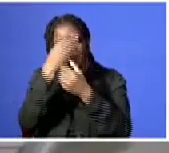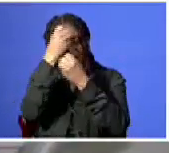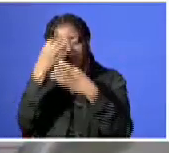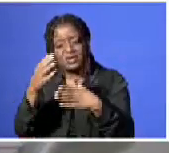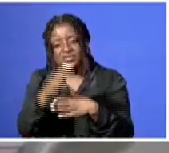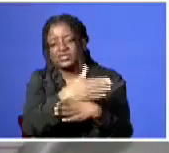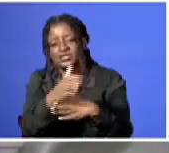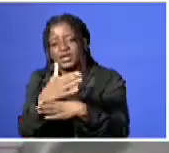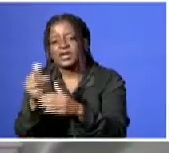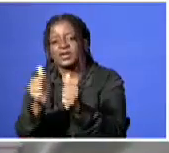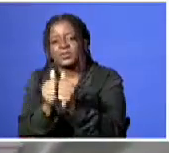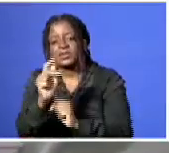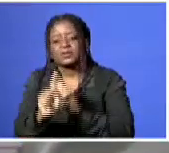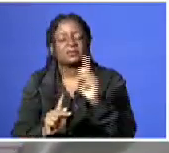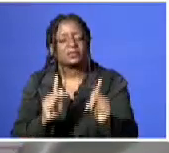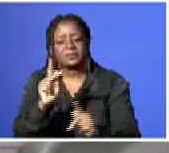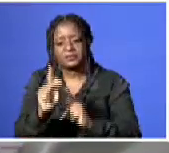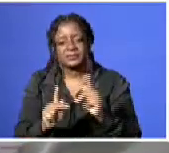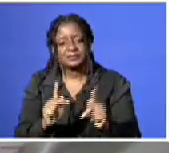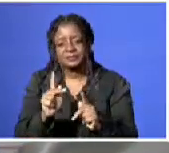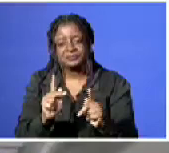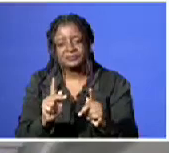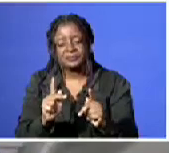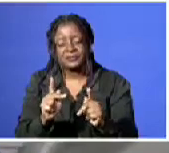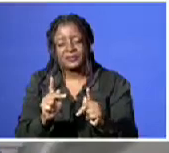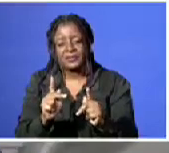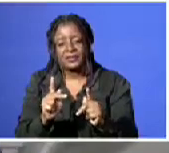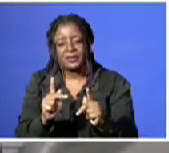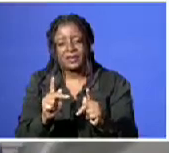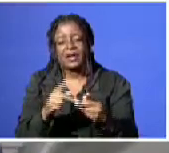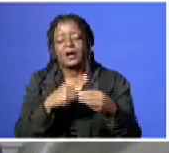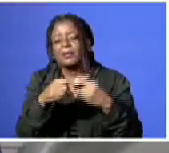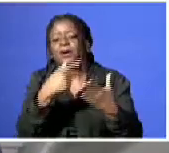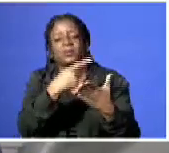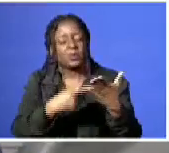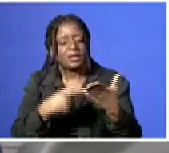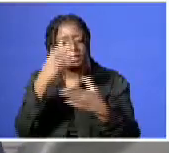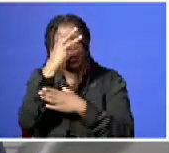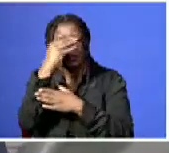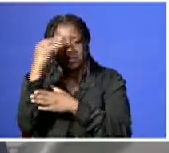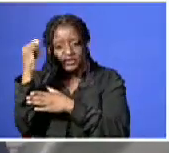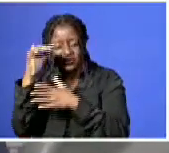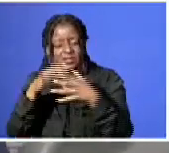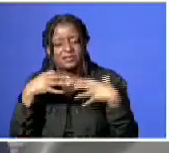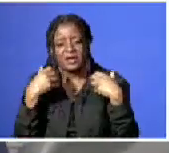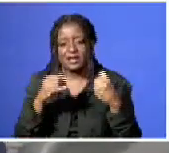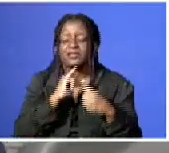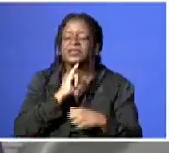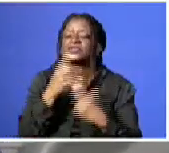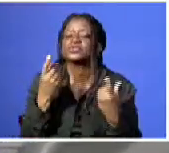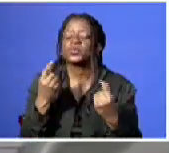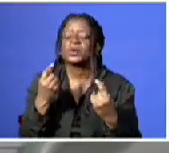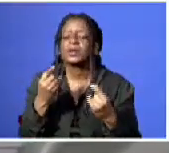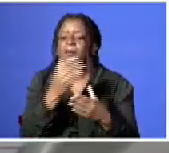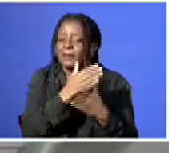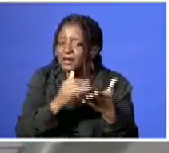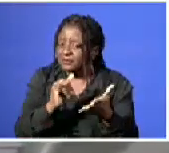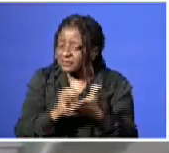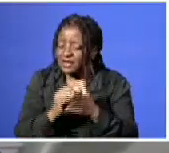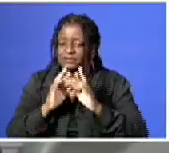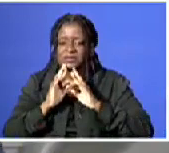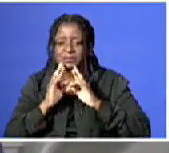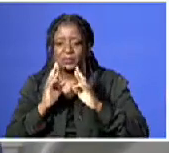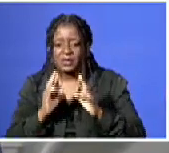the wider public as to what the Ministry of Health is doing in that response. And a part of that response would